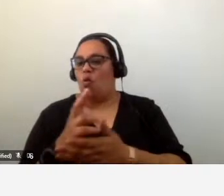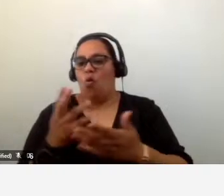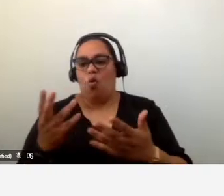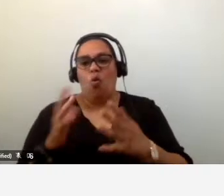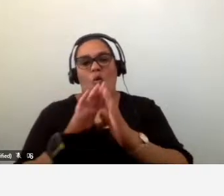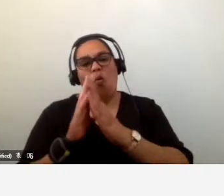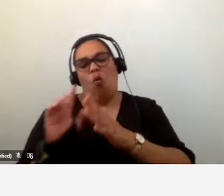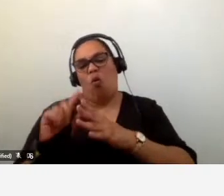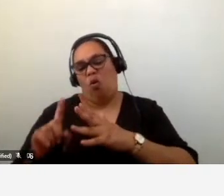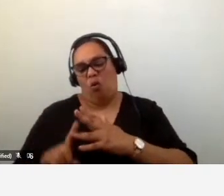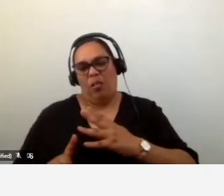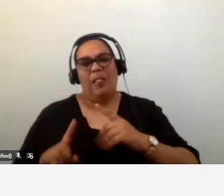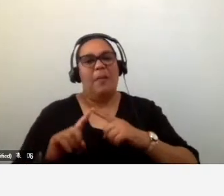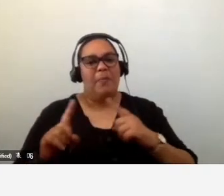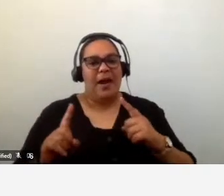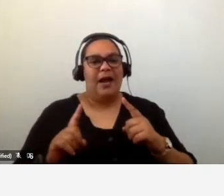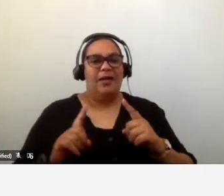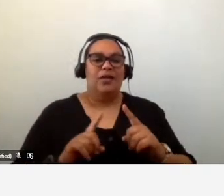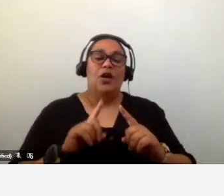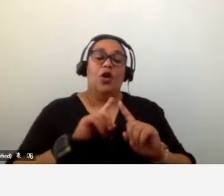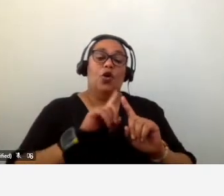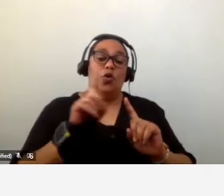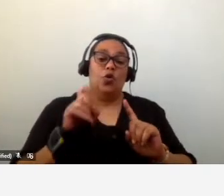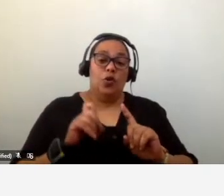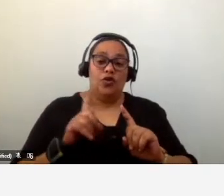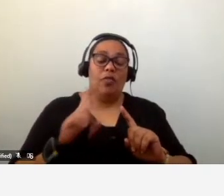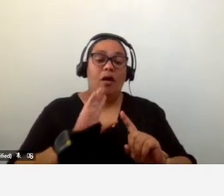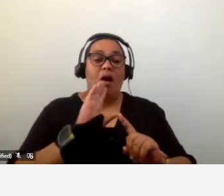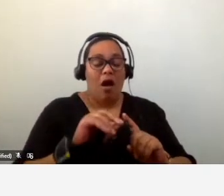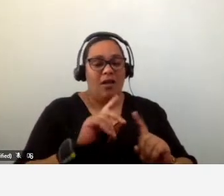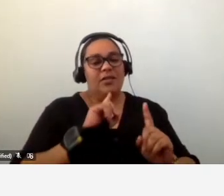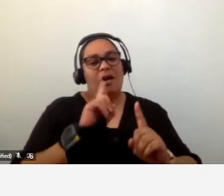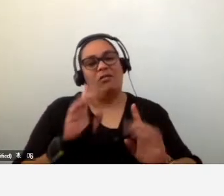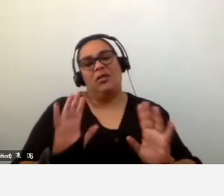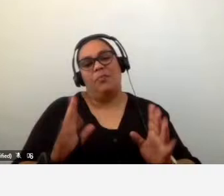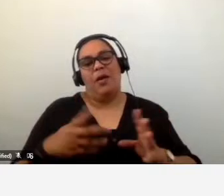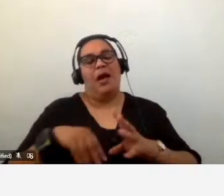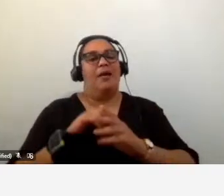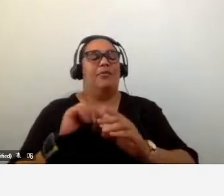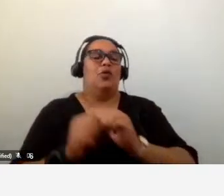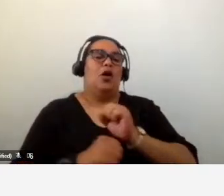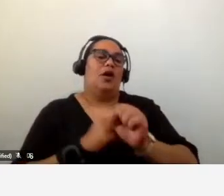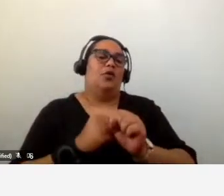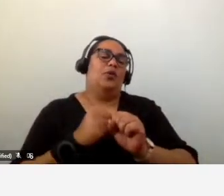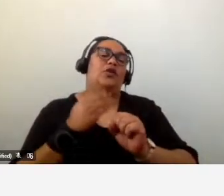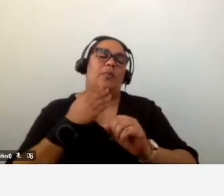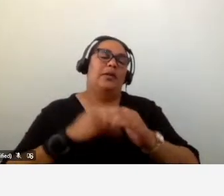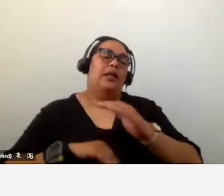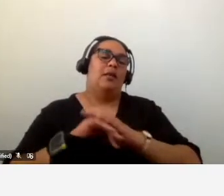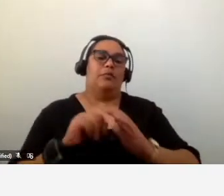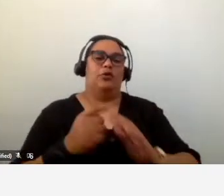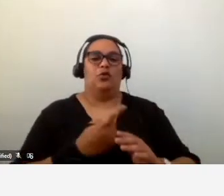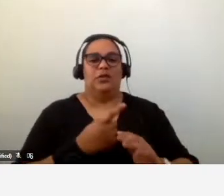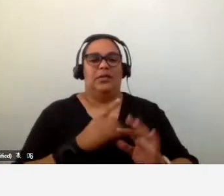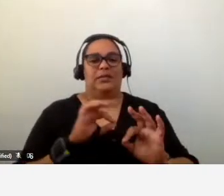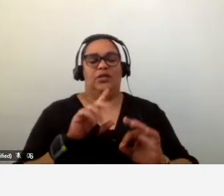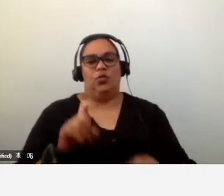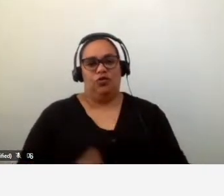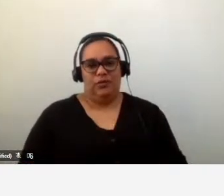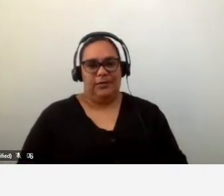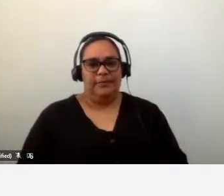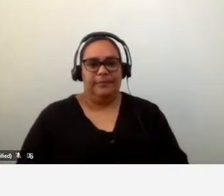all of that. But questions are asked in terms of the annual report. If you can please limit yourself to those